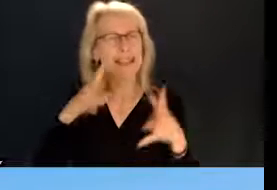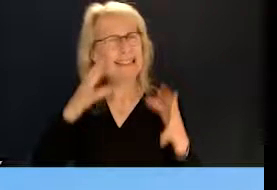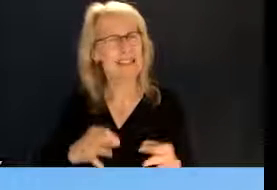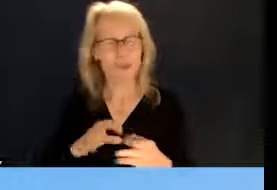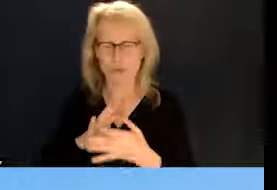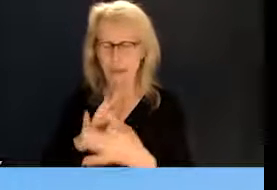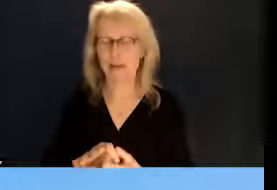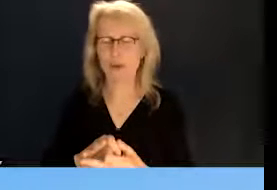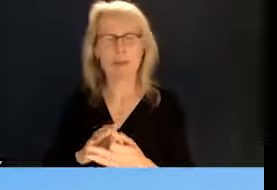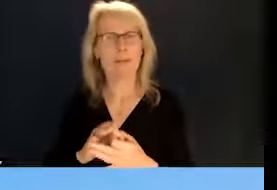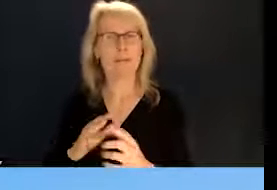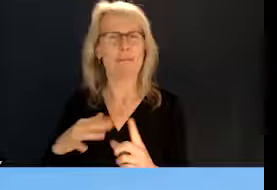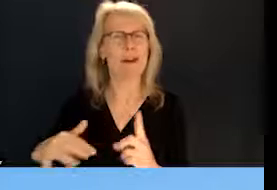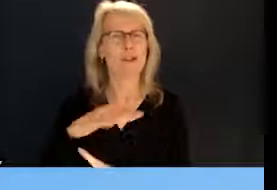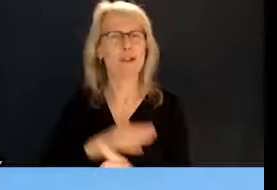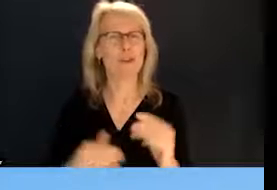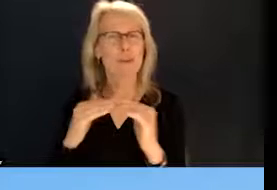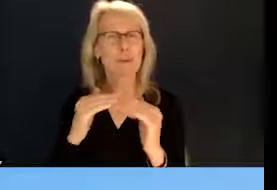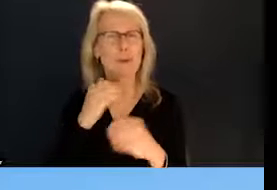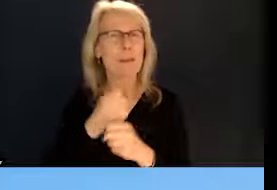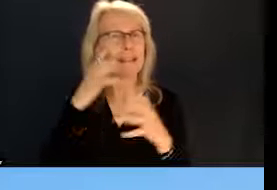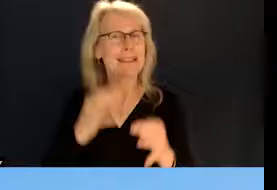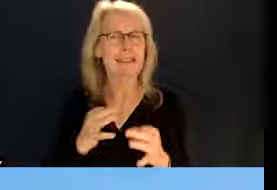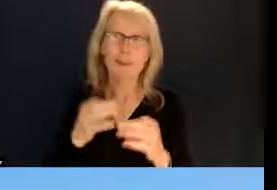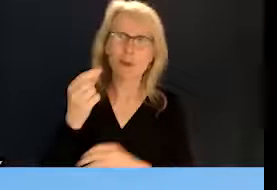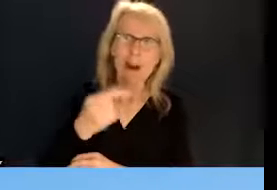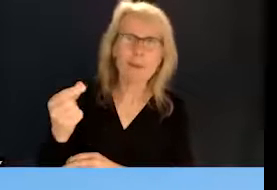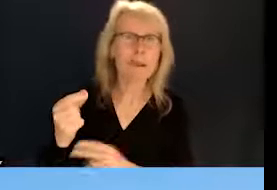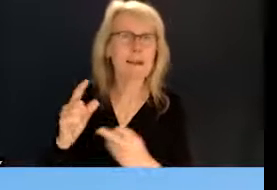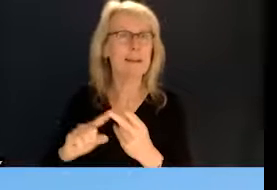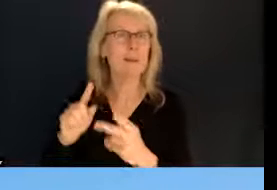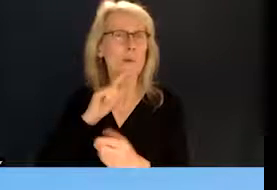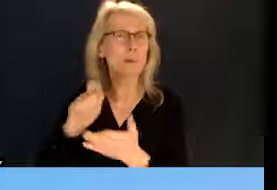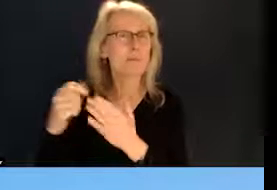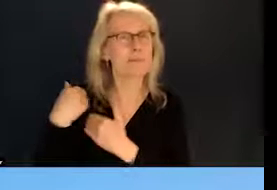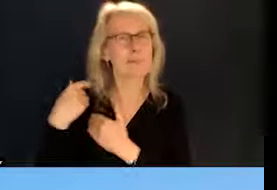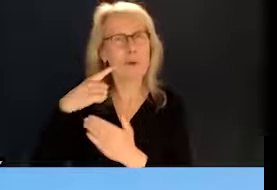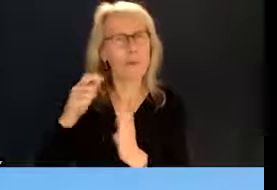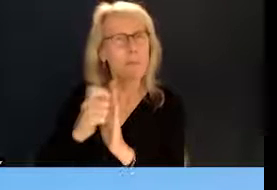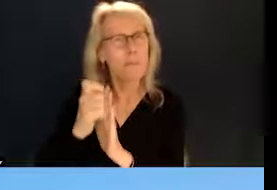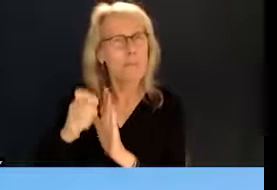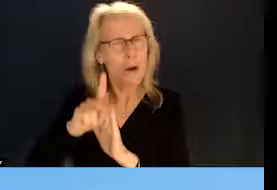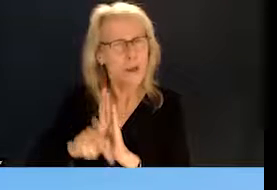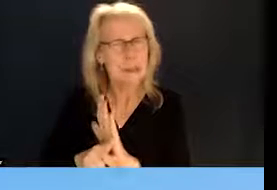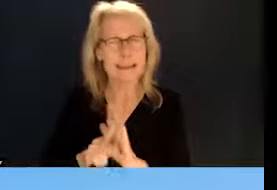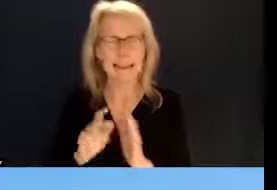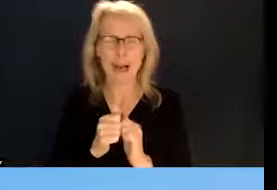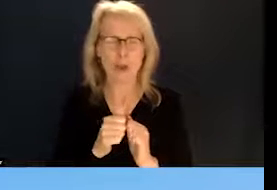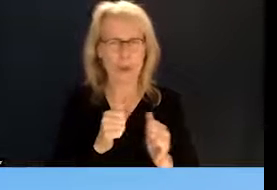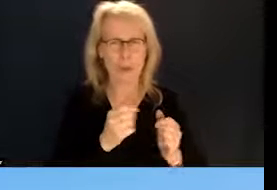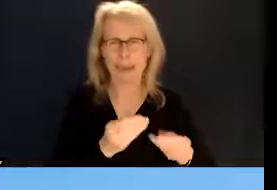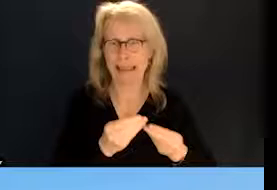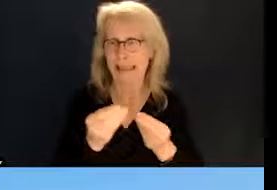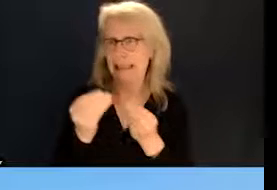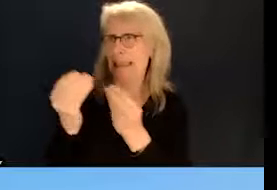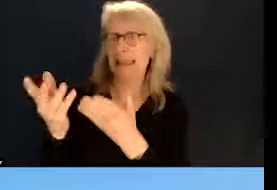justice distribution ultimately lie in the hands of governors and policymakers. How can we improve science communication